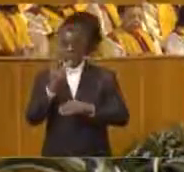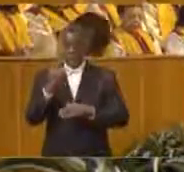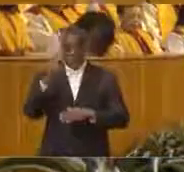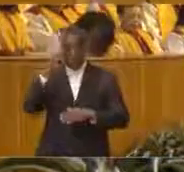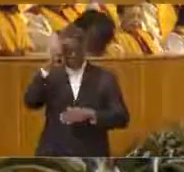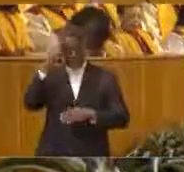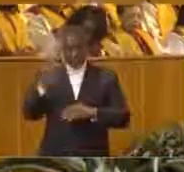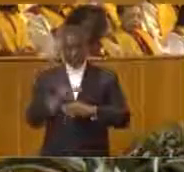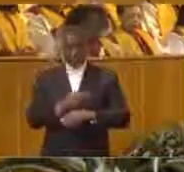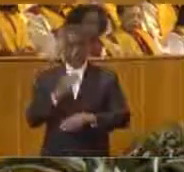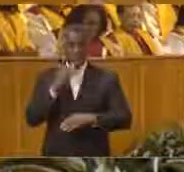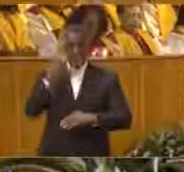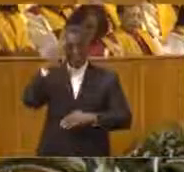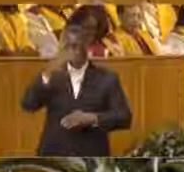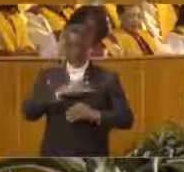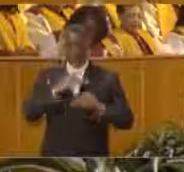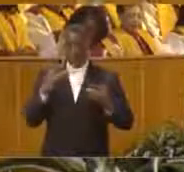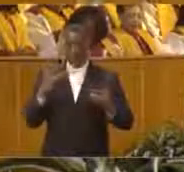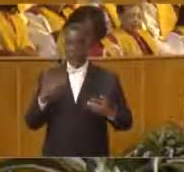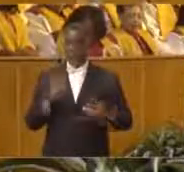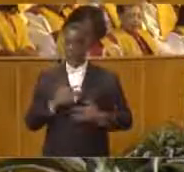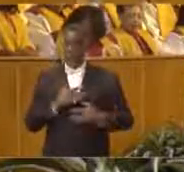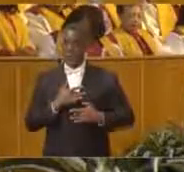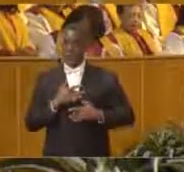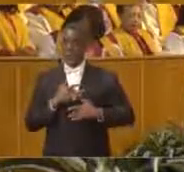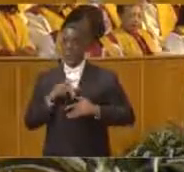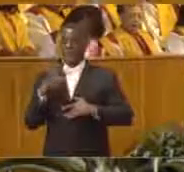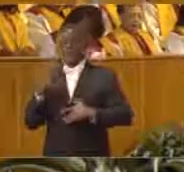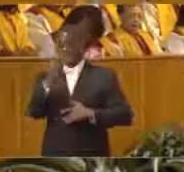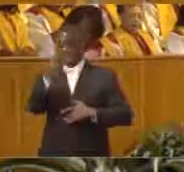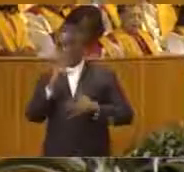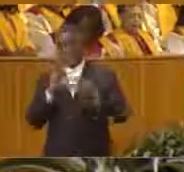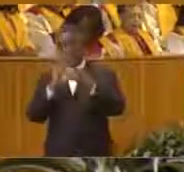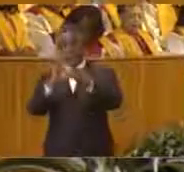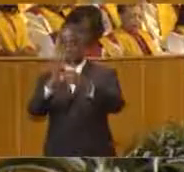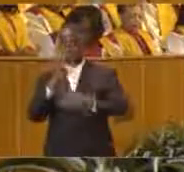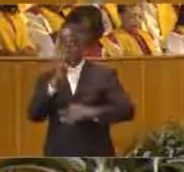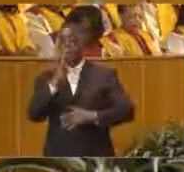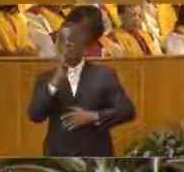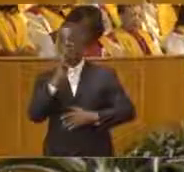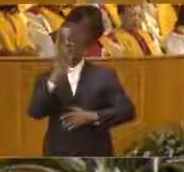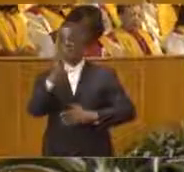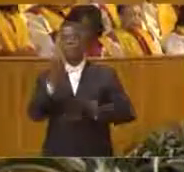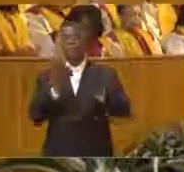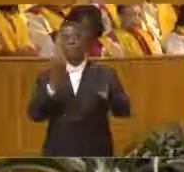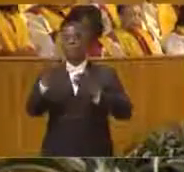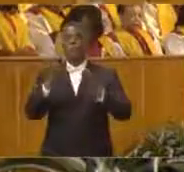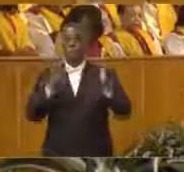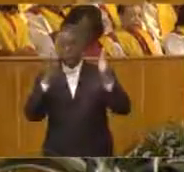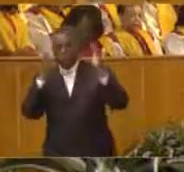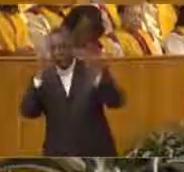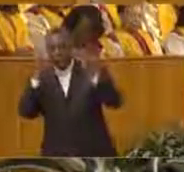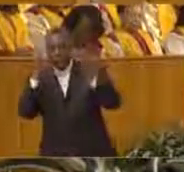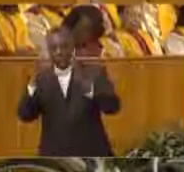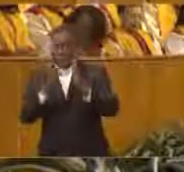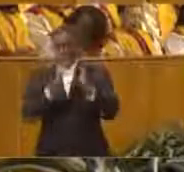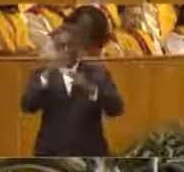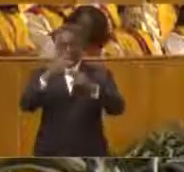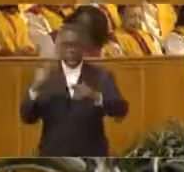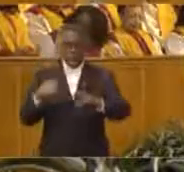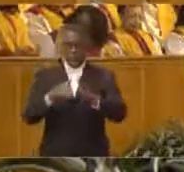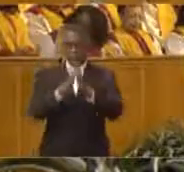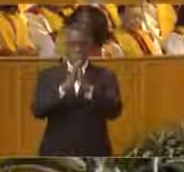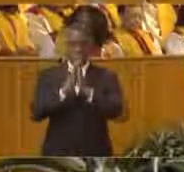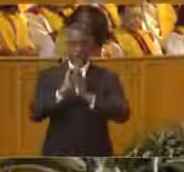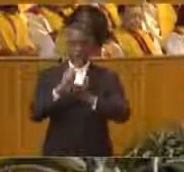heart. Allow there to be no gap between Your will and my words. Speak, Lord, for Your servants are listening. In Jesus' name we